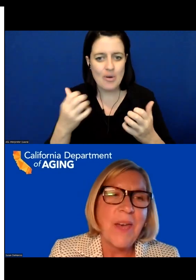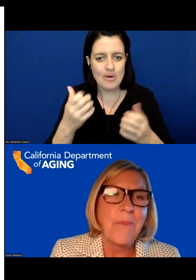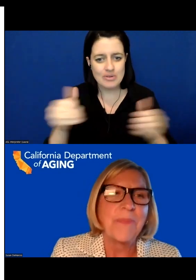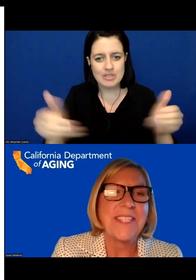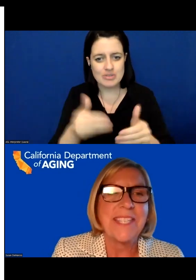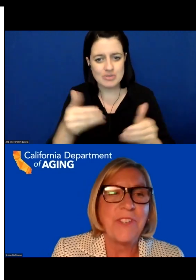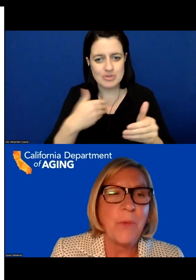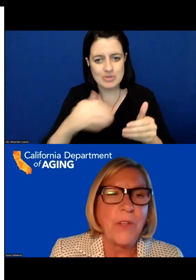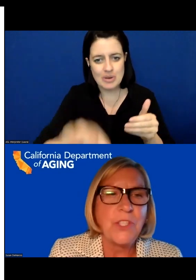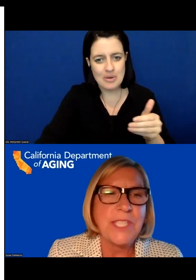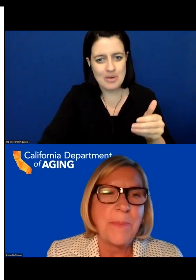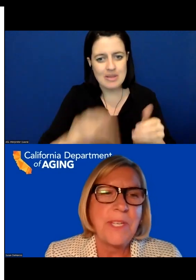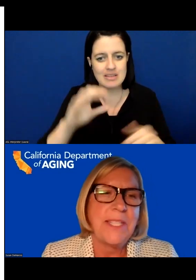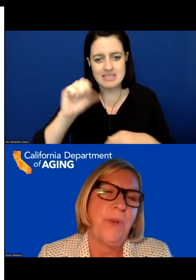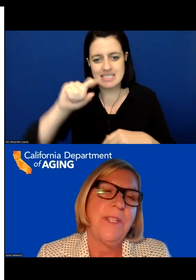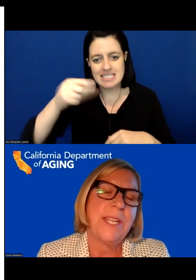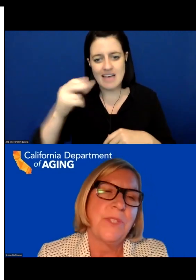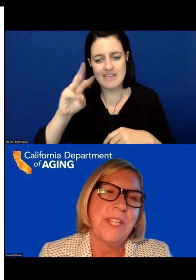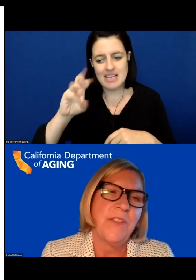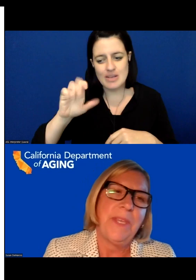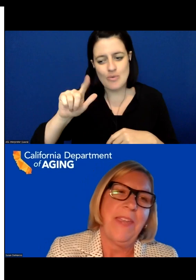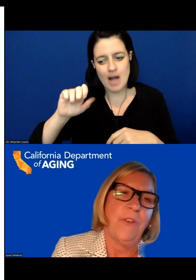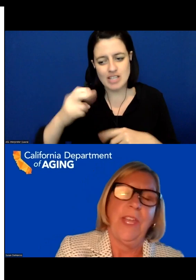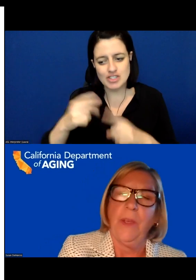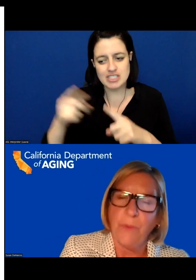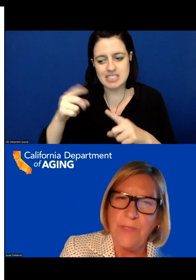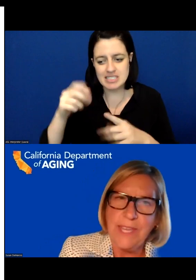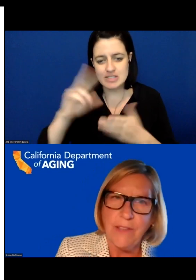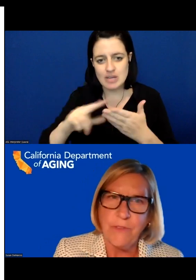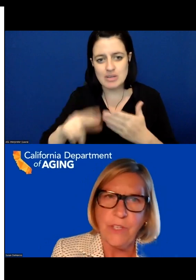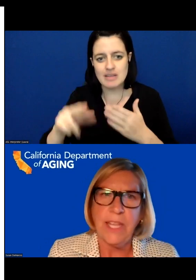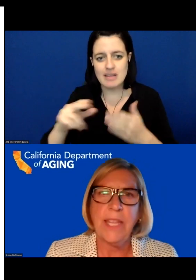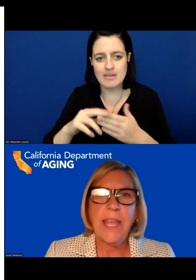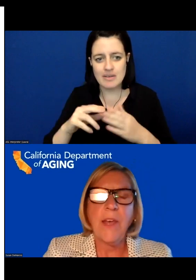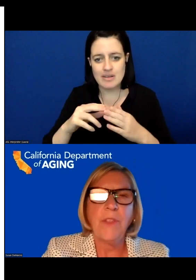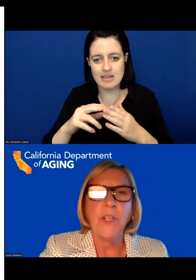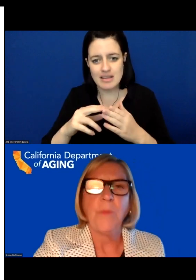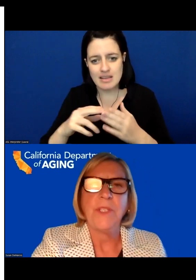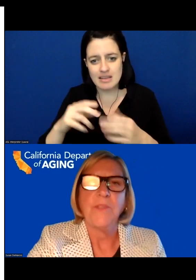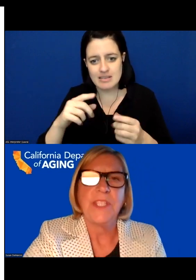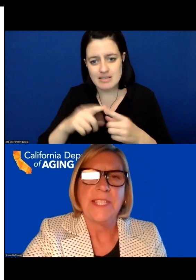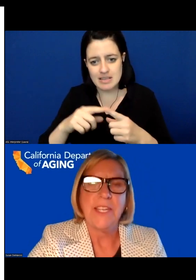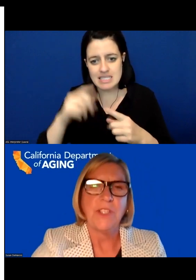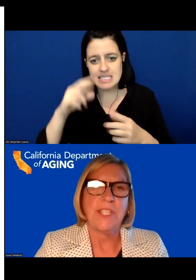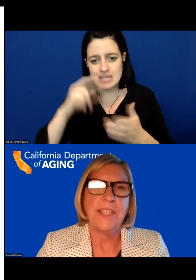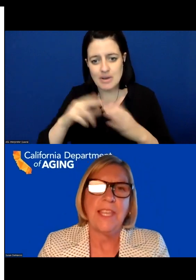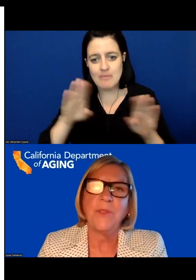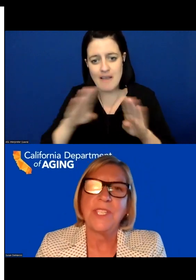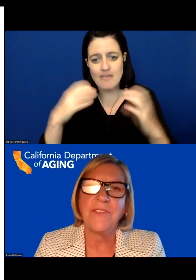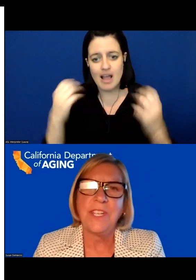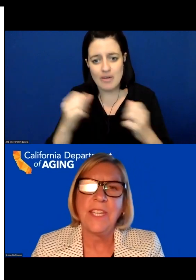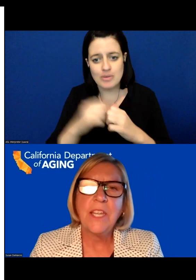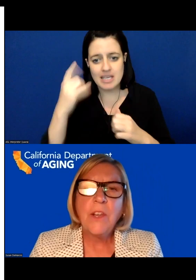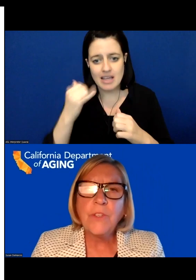colleague, Stephanie Welch, the Deputy Secretary of Behavioral Health with the California Health and Human Services Agency. Thank